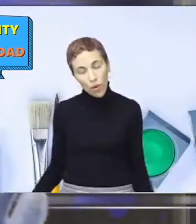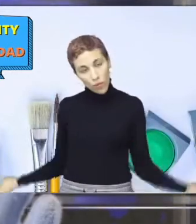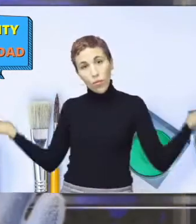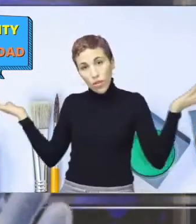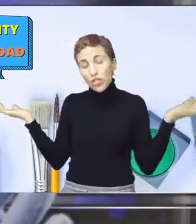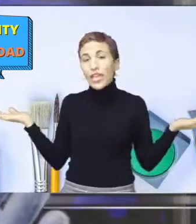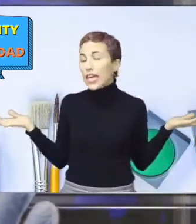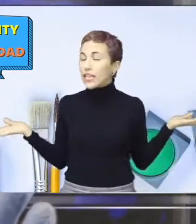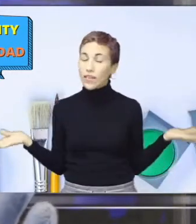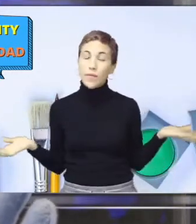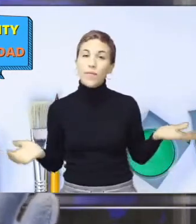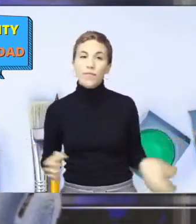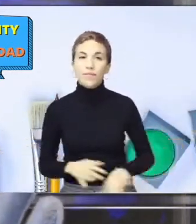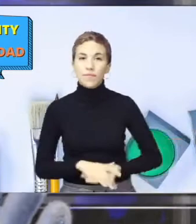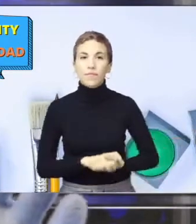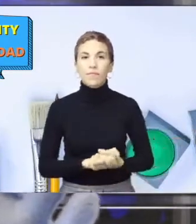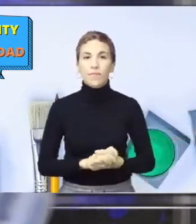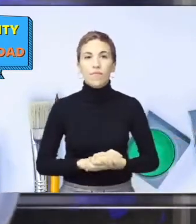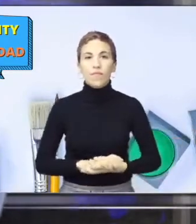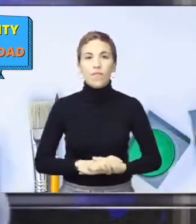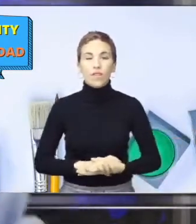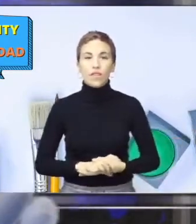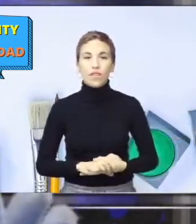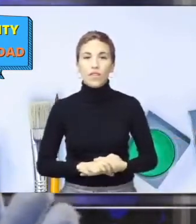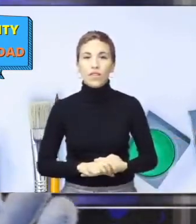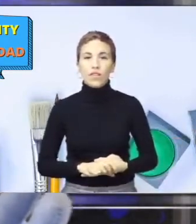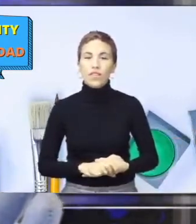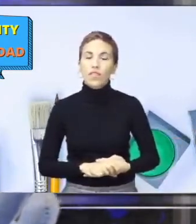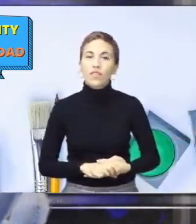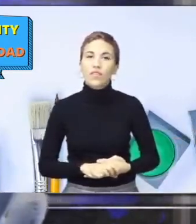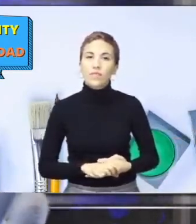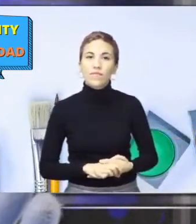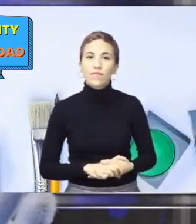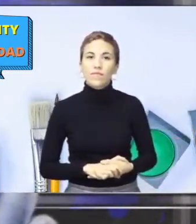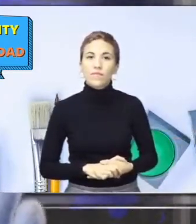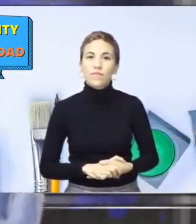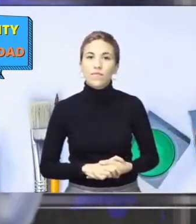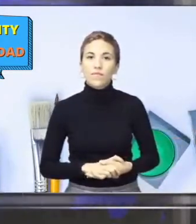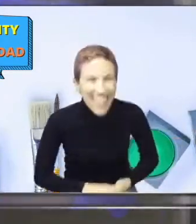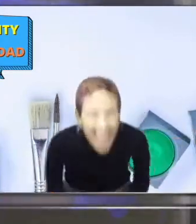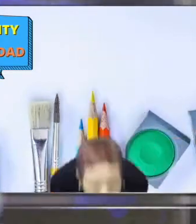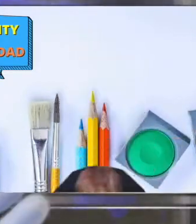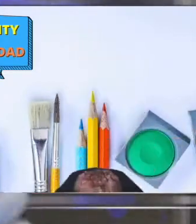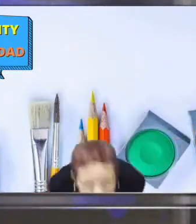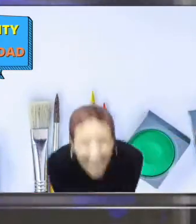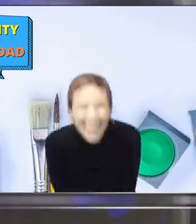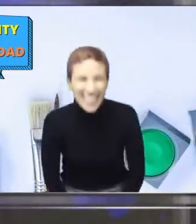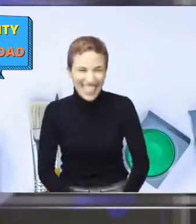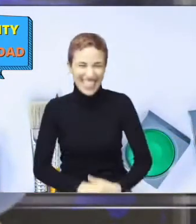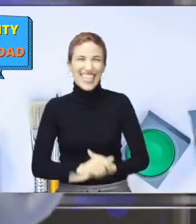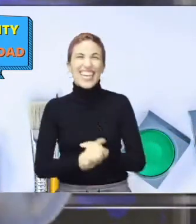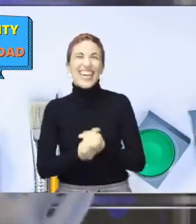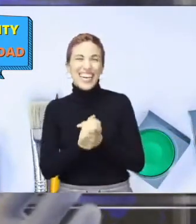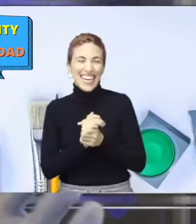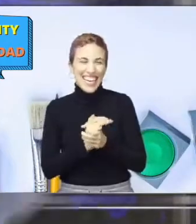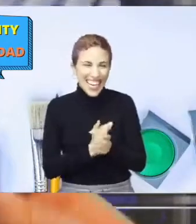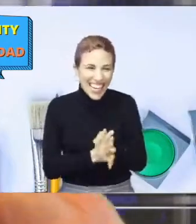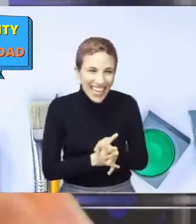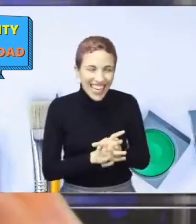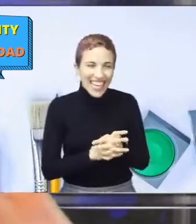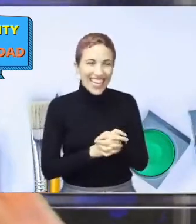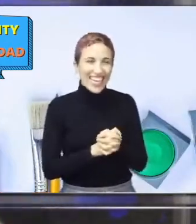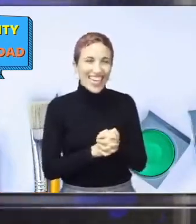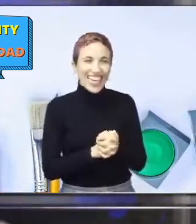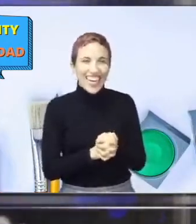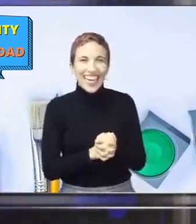Sure! What do you need? What does creativity mean? Oh, wait, wait, wait, wait, wait, wait, I